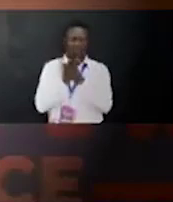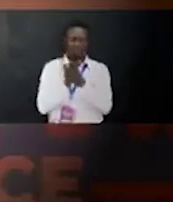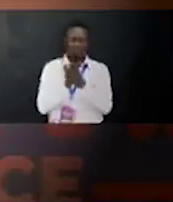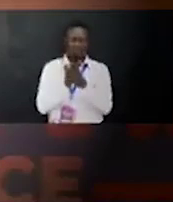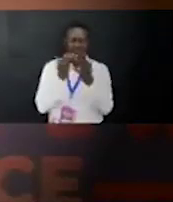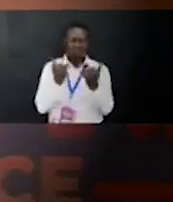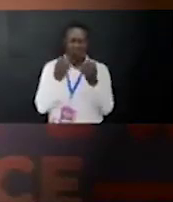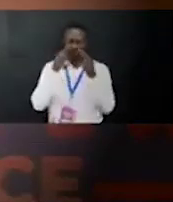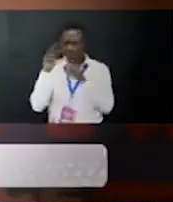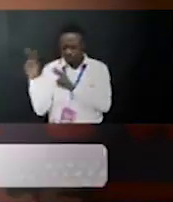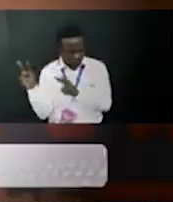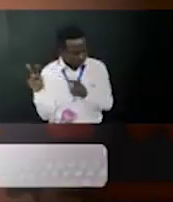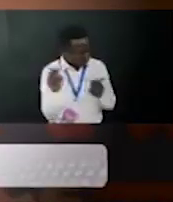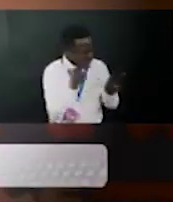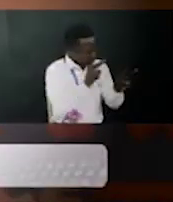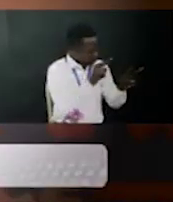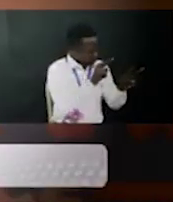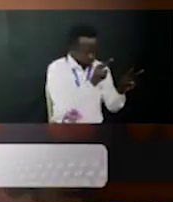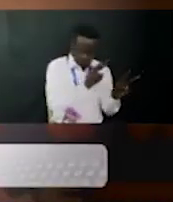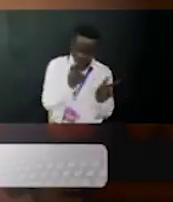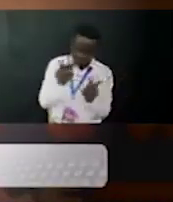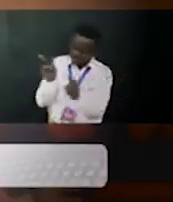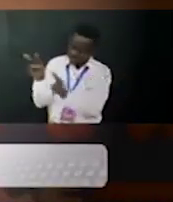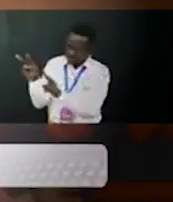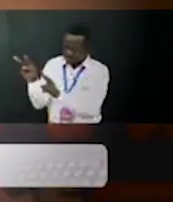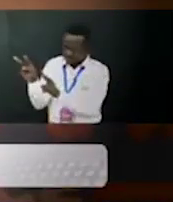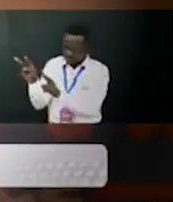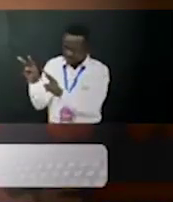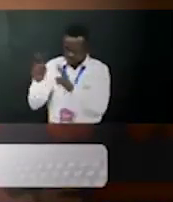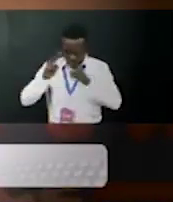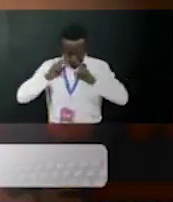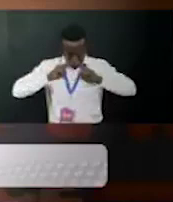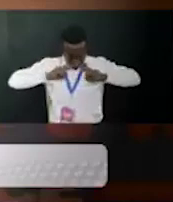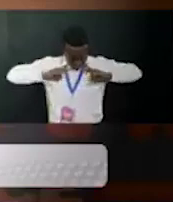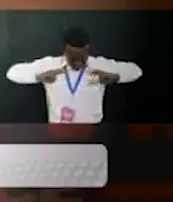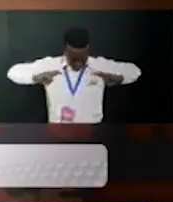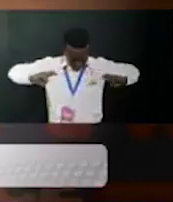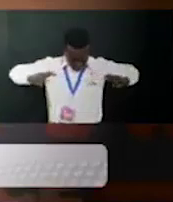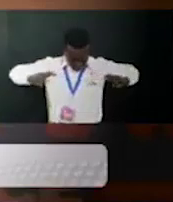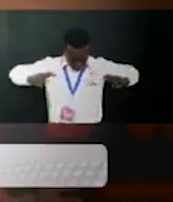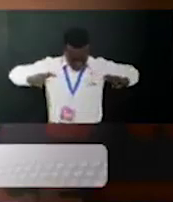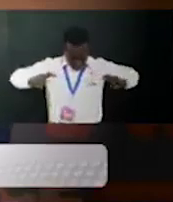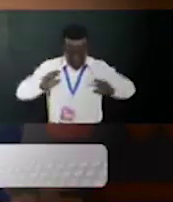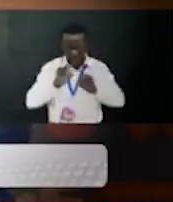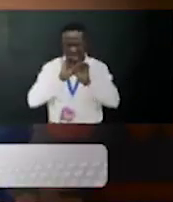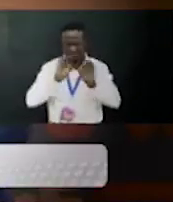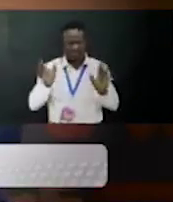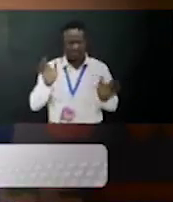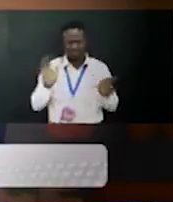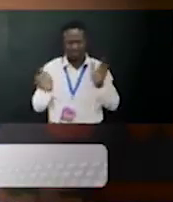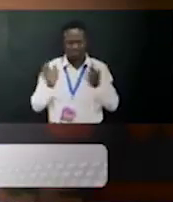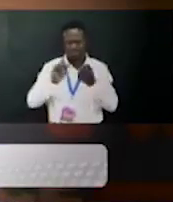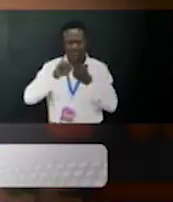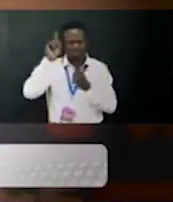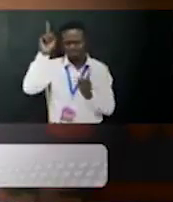When we look around, look into ourselves, there is none that we compare unto